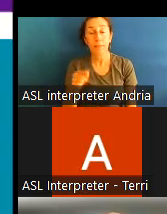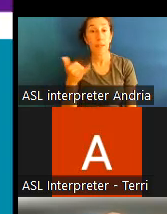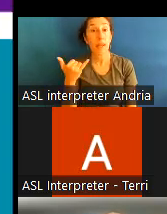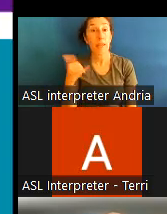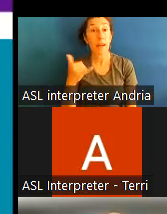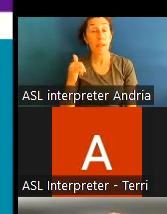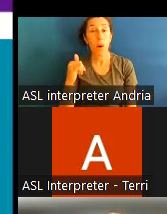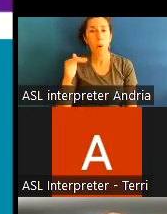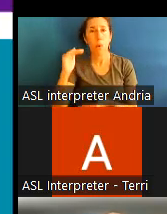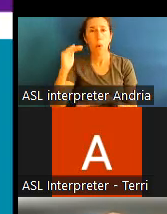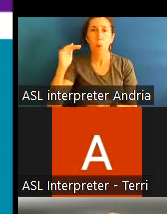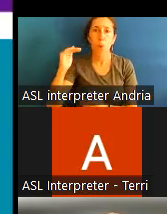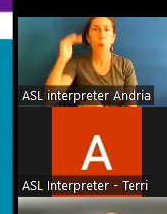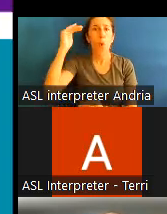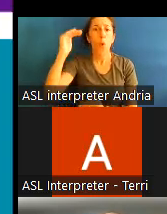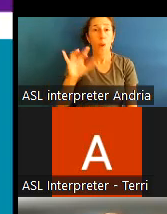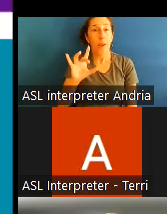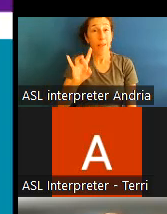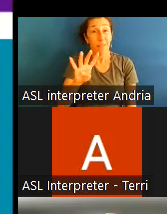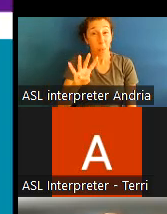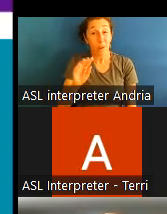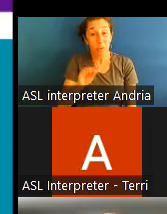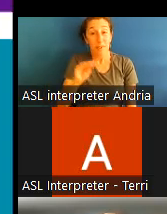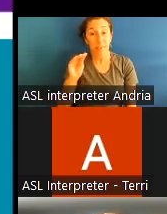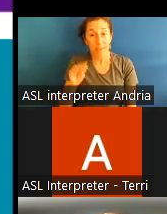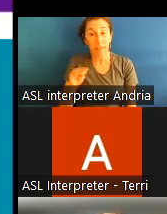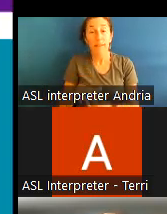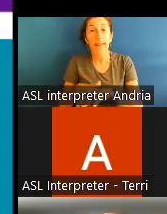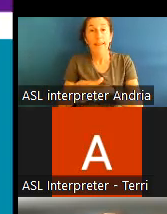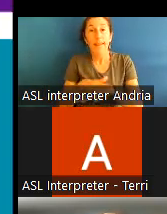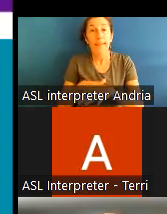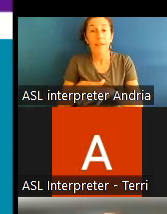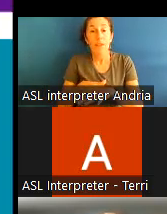Indigenous women experience violence in their lifetimes.